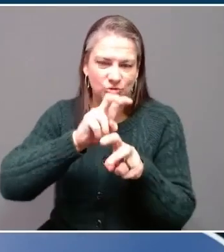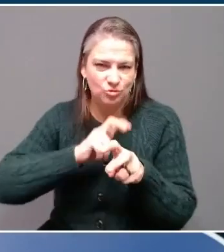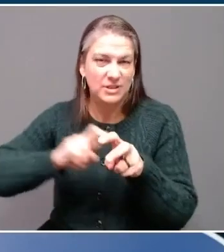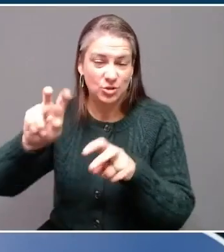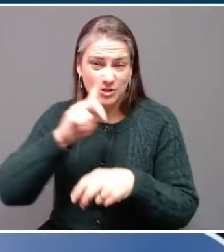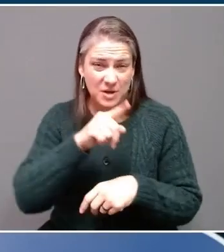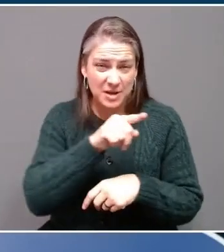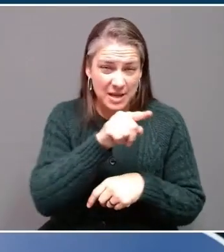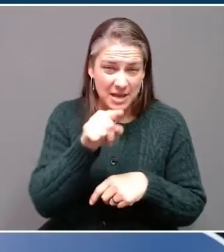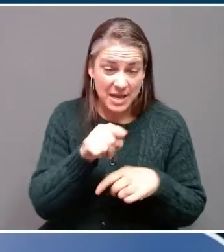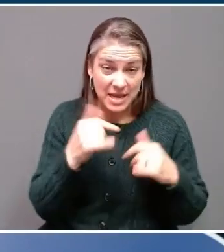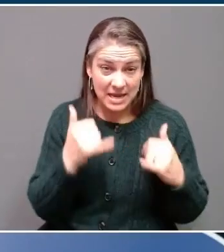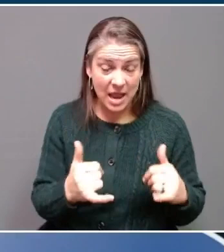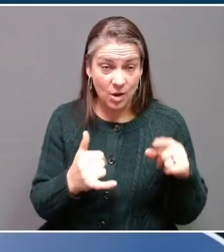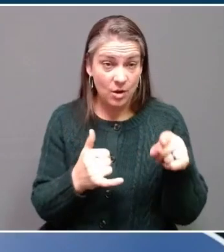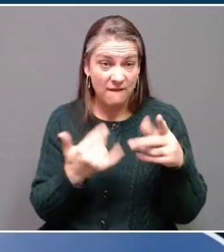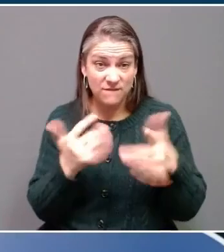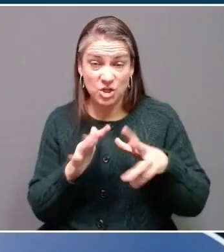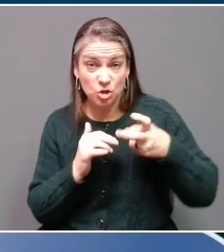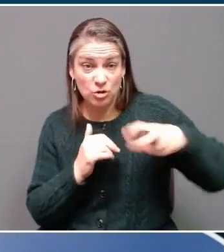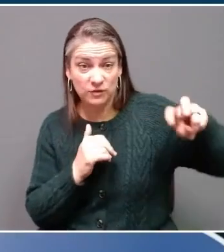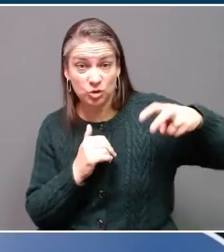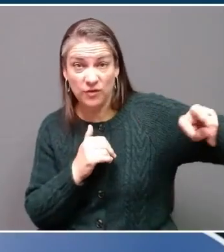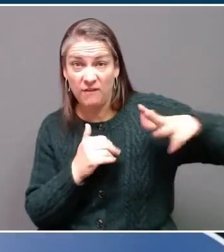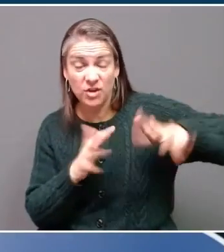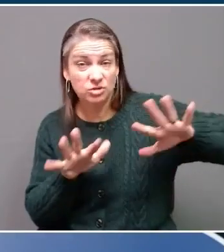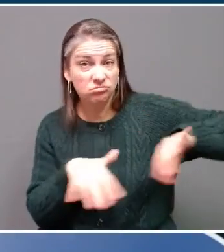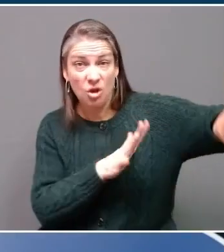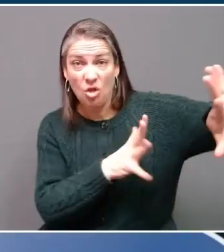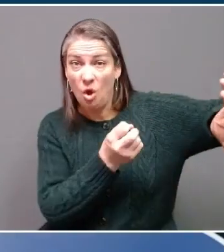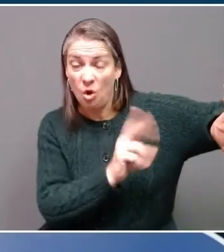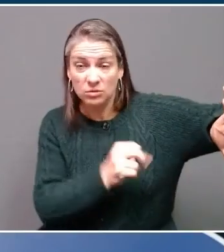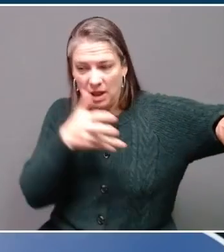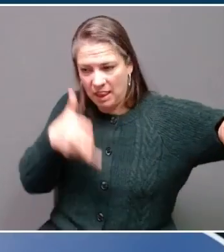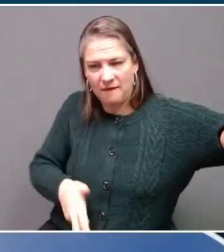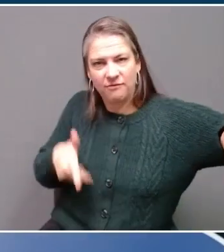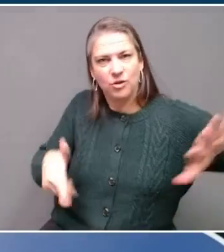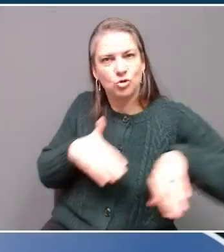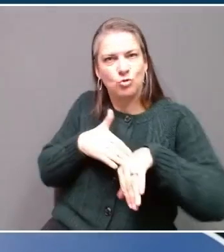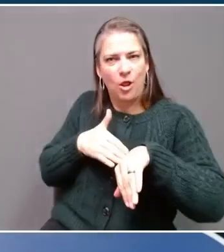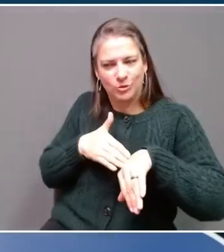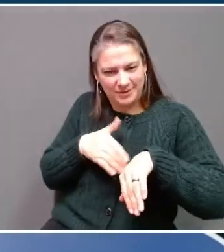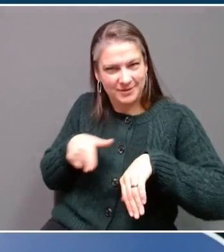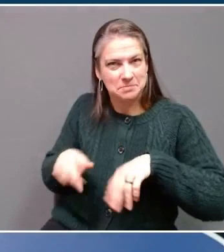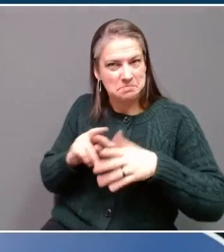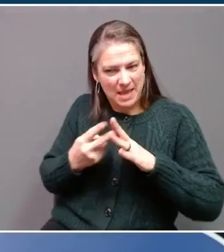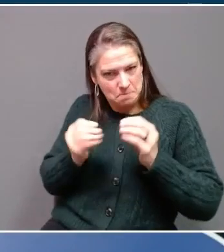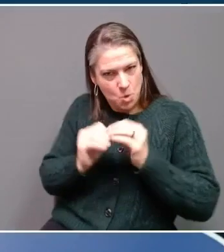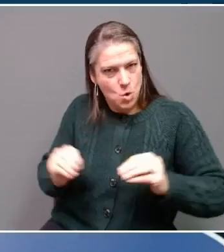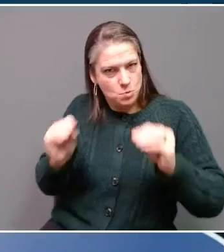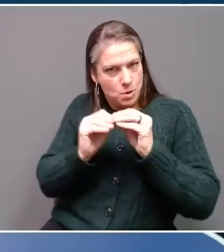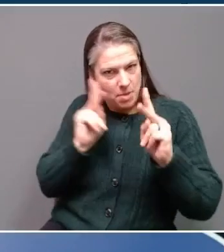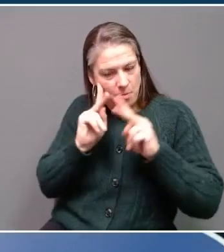number of households transitioned out as we have current travel trailers occupied. These are people finding better, maybe